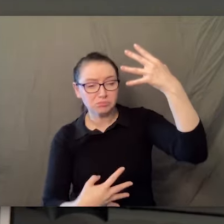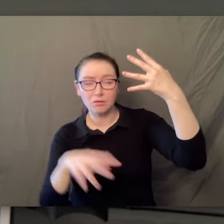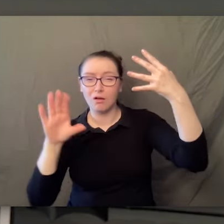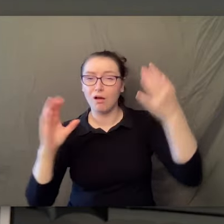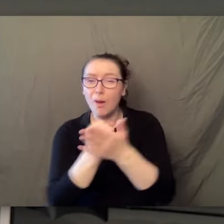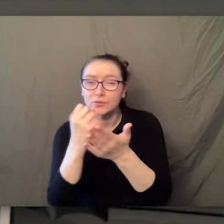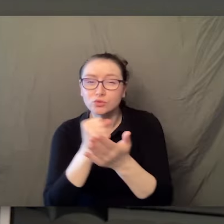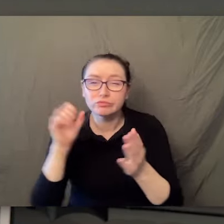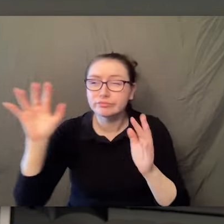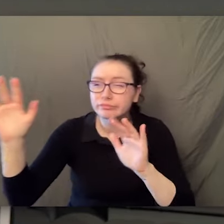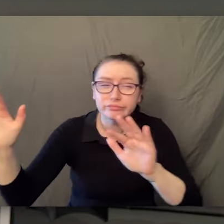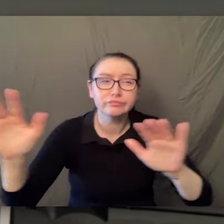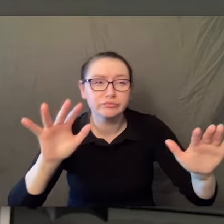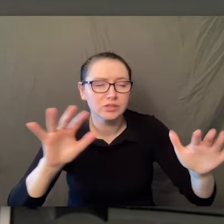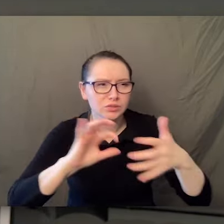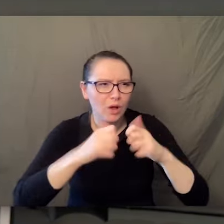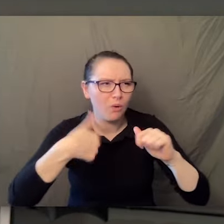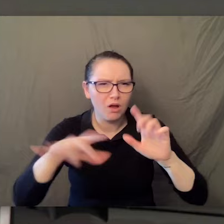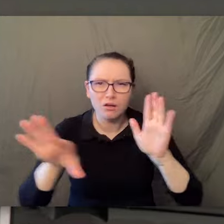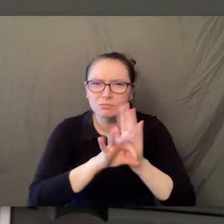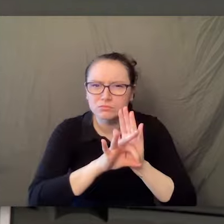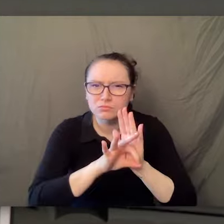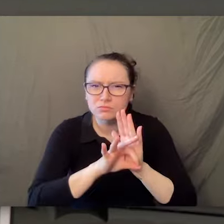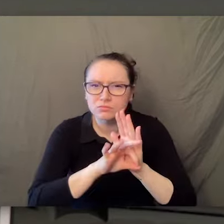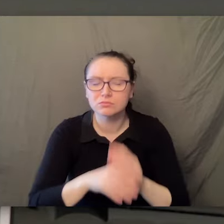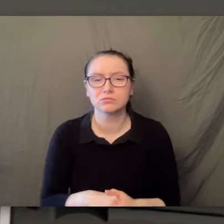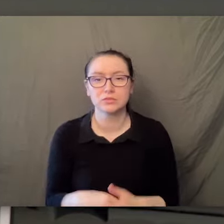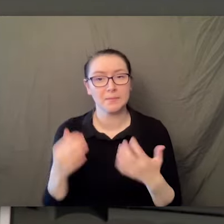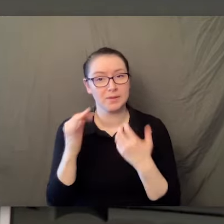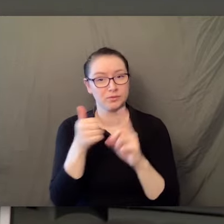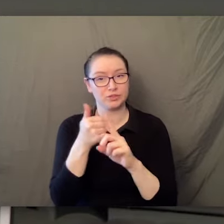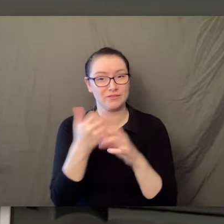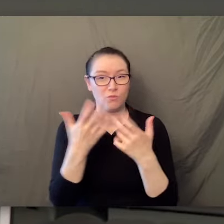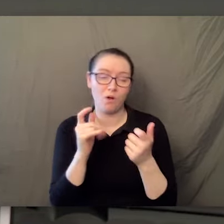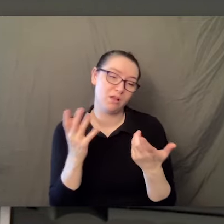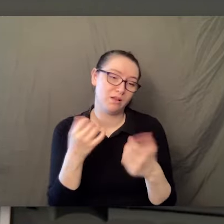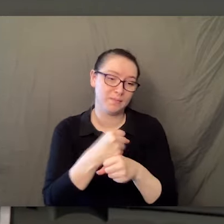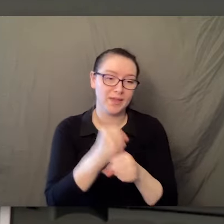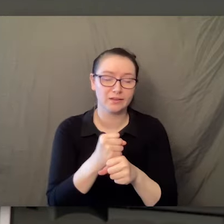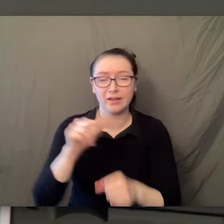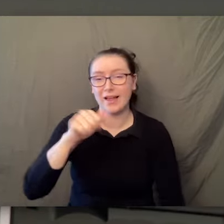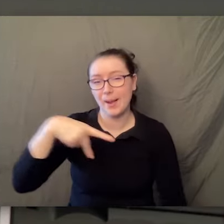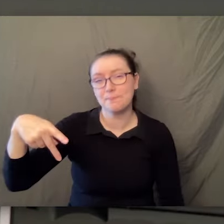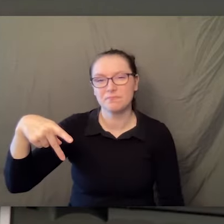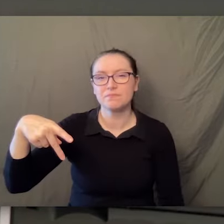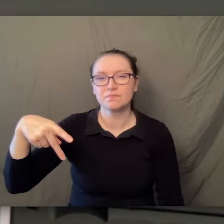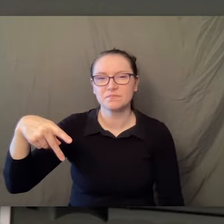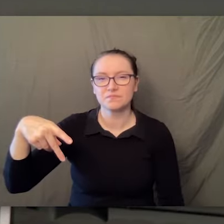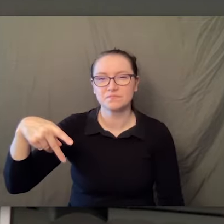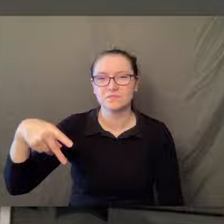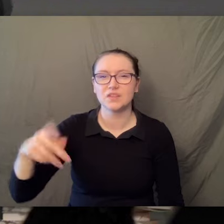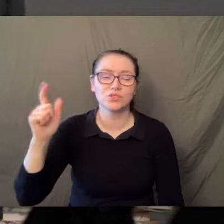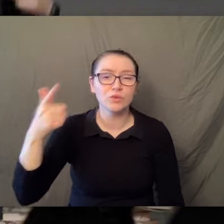supposed to know what to chase? So let's say that you always wanted to build an app that made it big. You